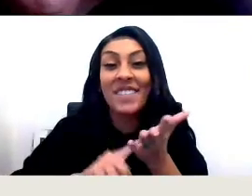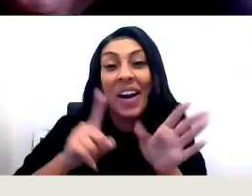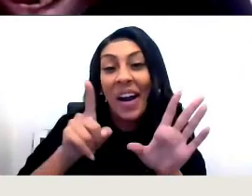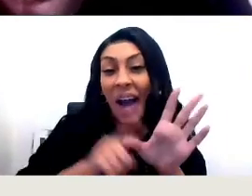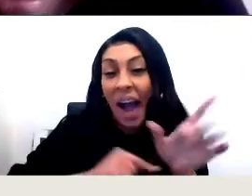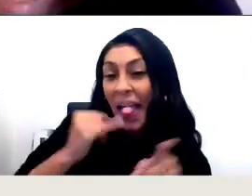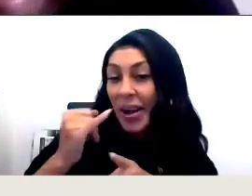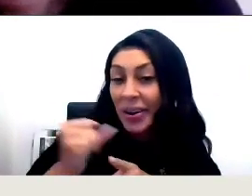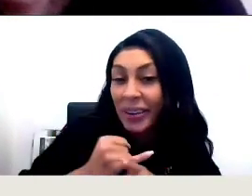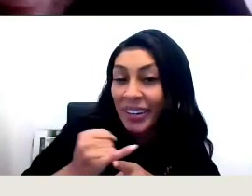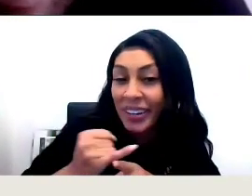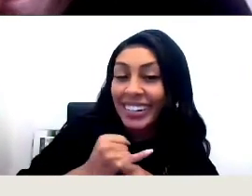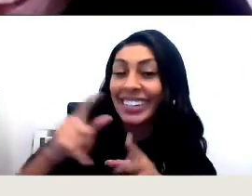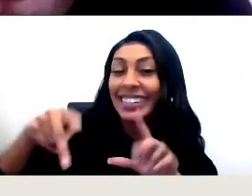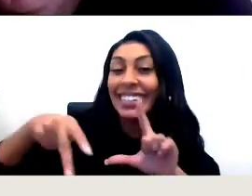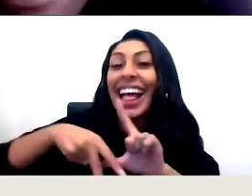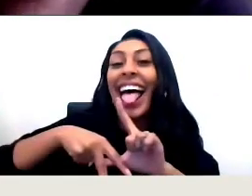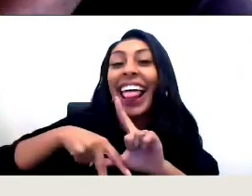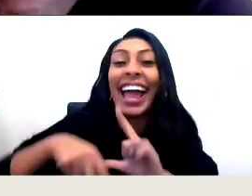being a star.